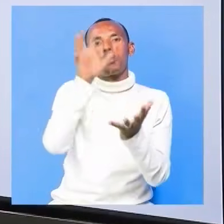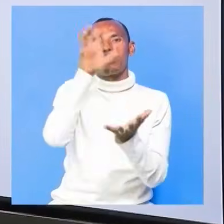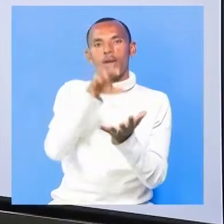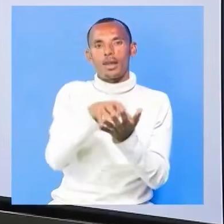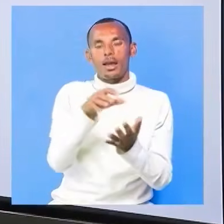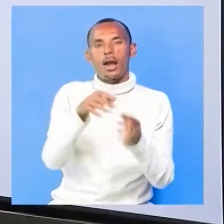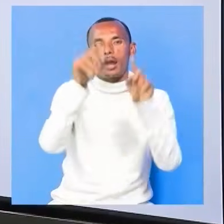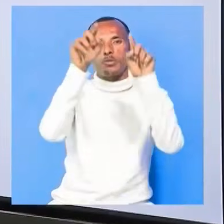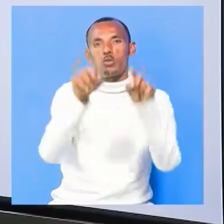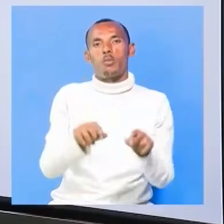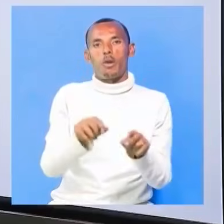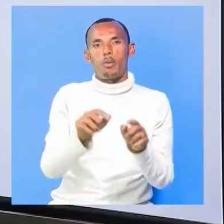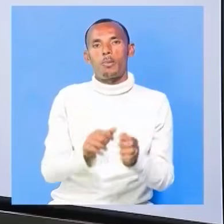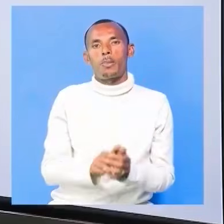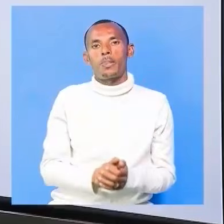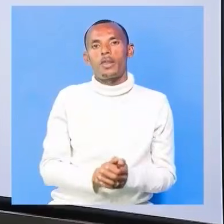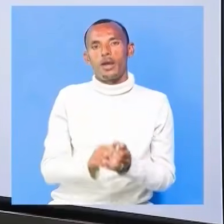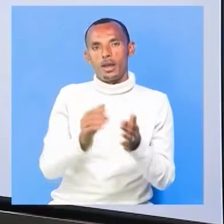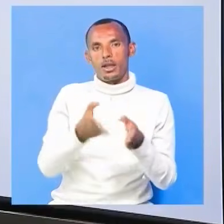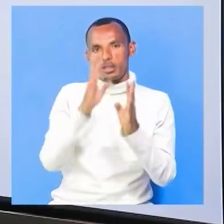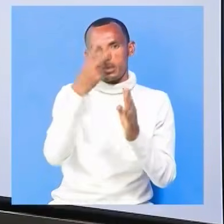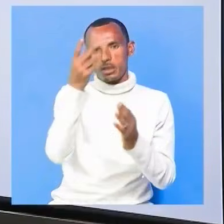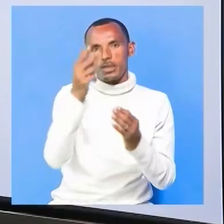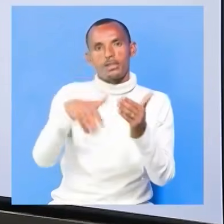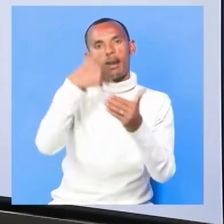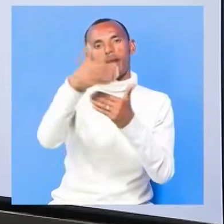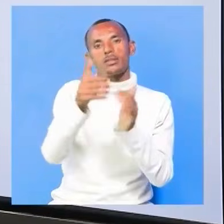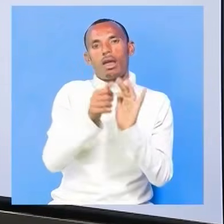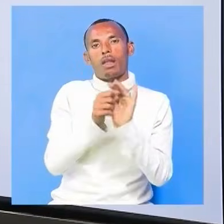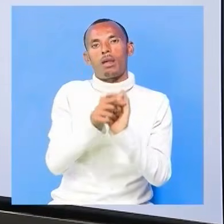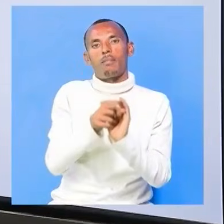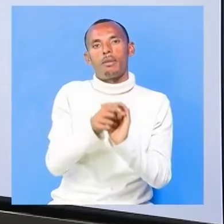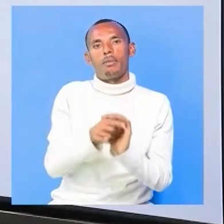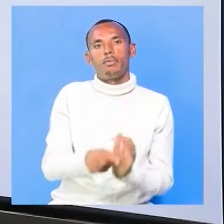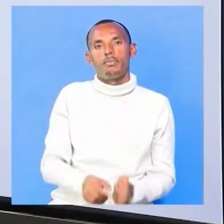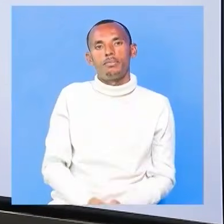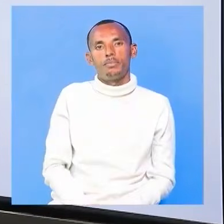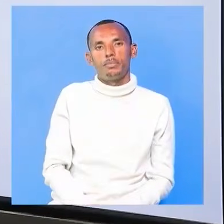expressions containing an absolute value. Let's see the next example.